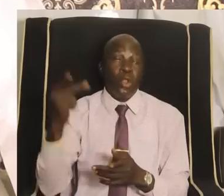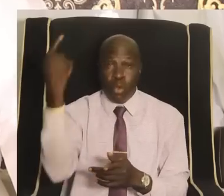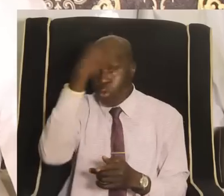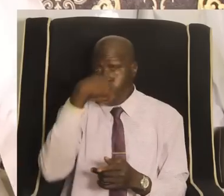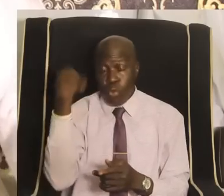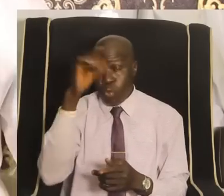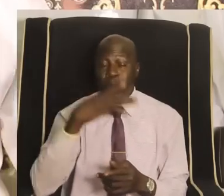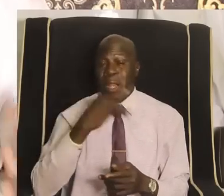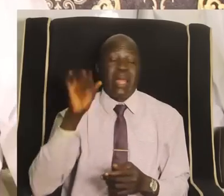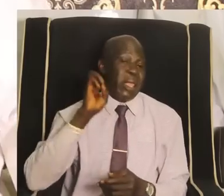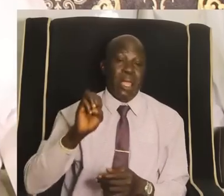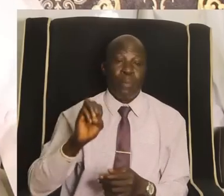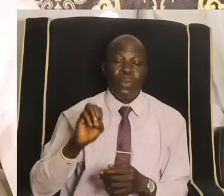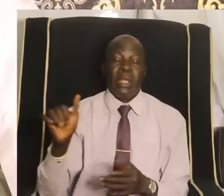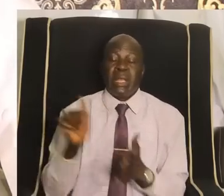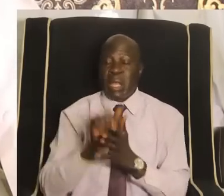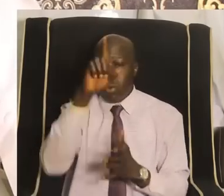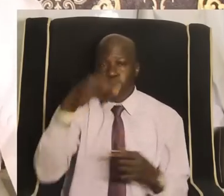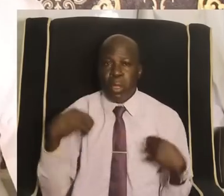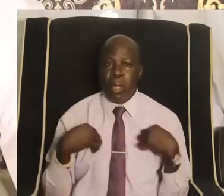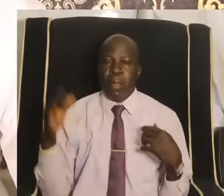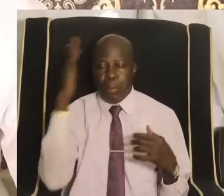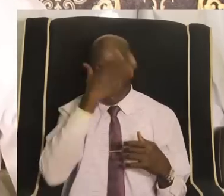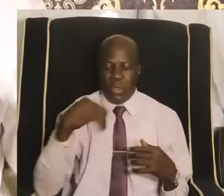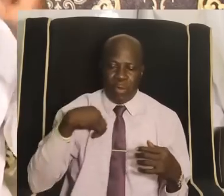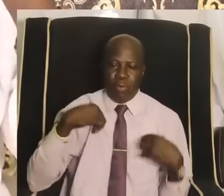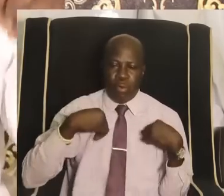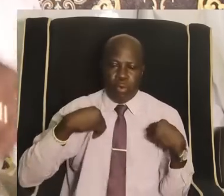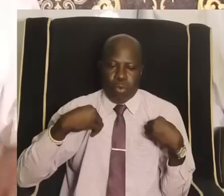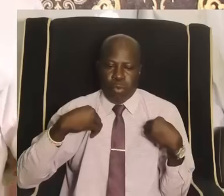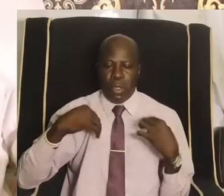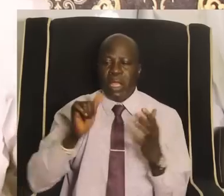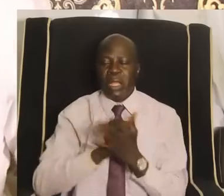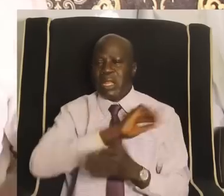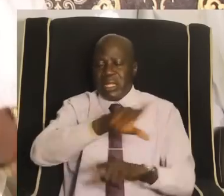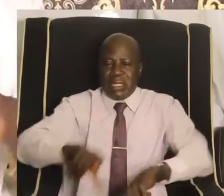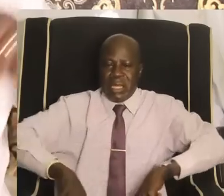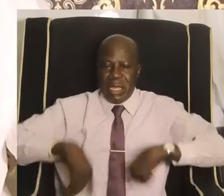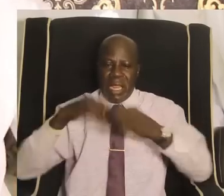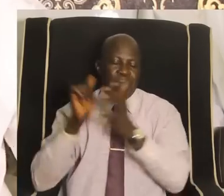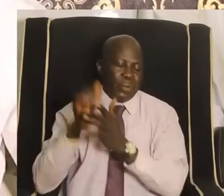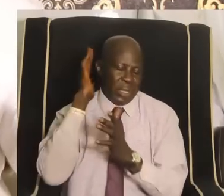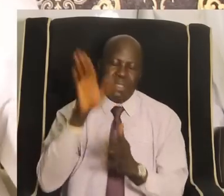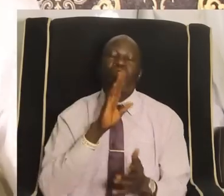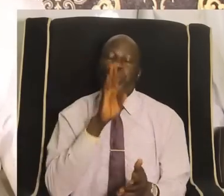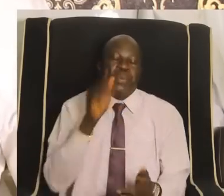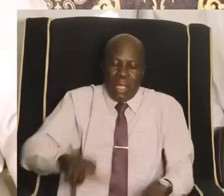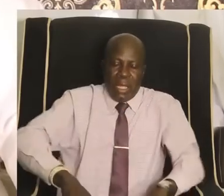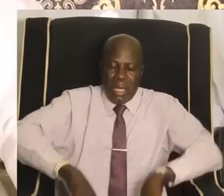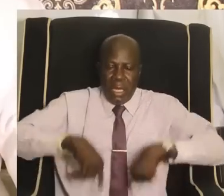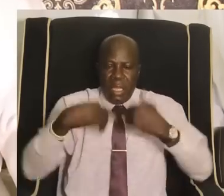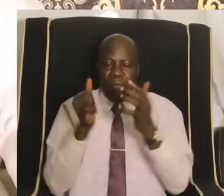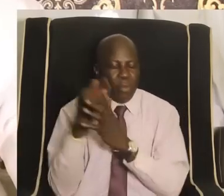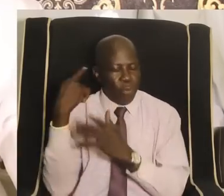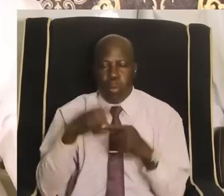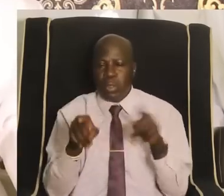that is there. Ìyẹn bá wọ aṣọ tó dára. That one wear a beautiful garment. Ìgbé ayé tí ìbá máa gbé nìyẹn ṣùgbọ́n wọ́n ti fi pamọ́. That is the lifestyle we have